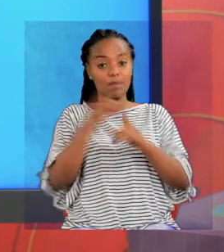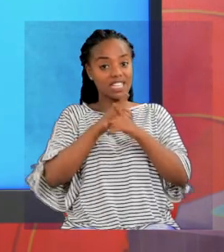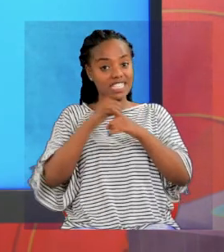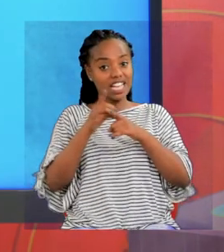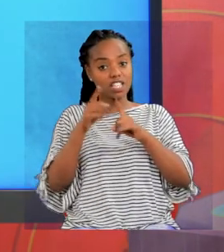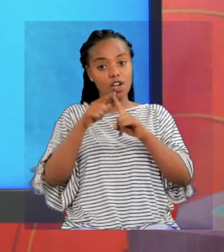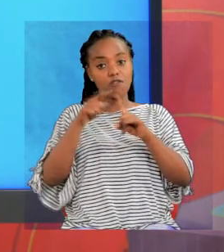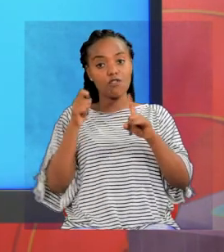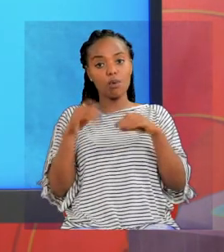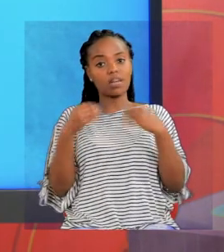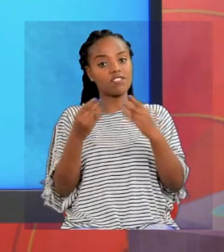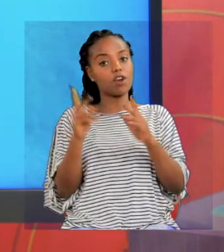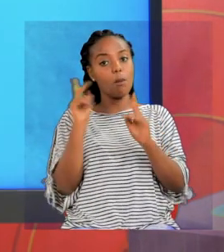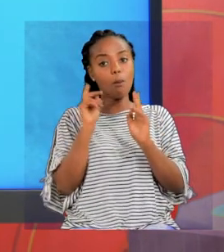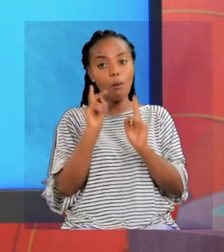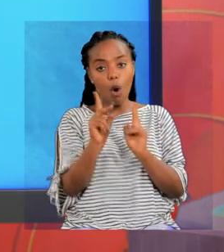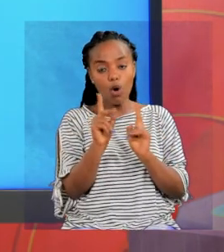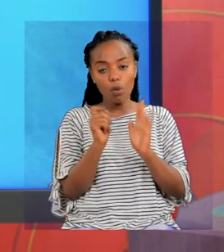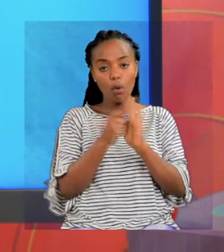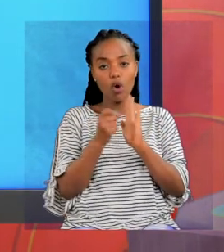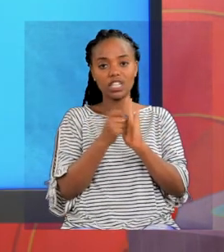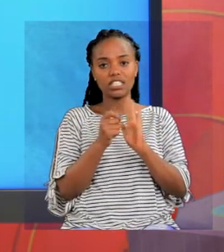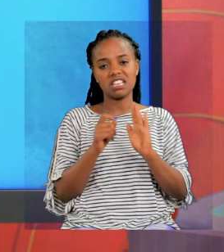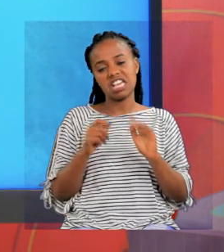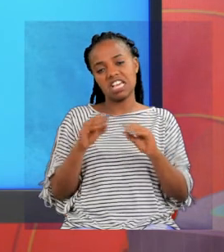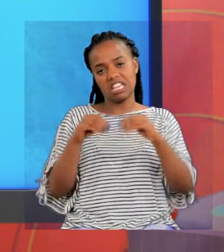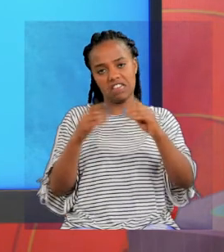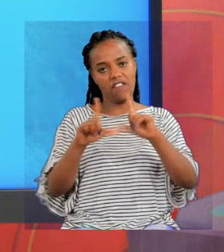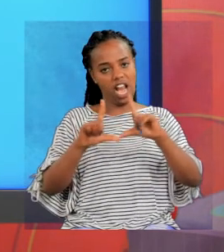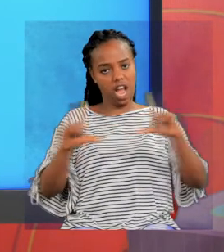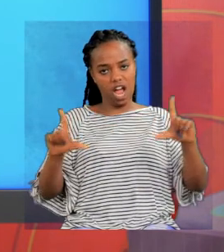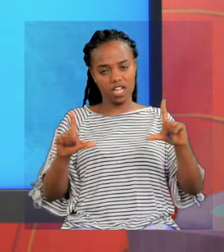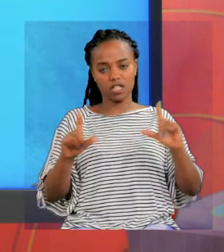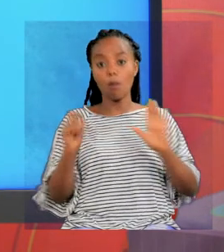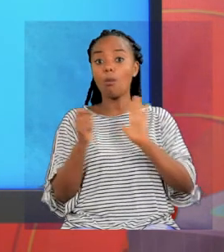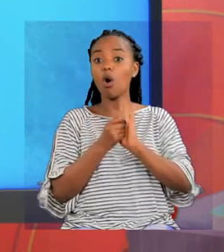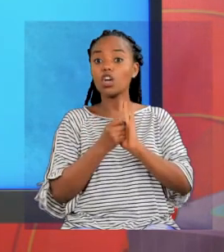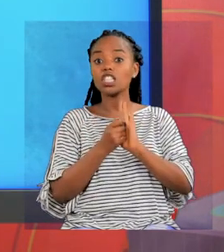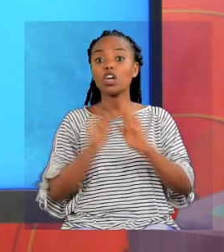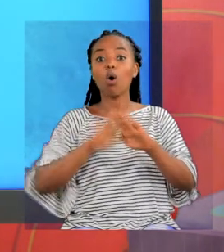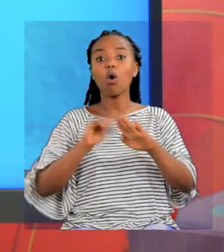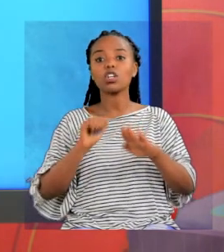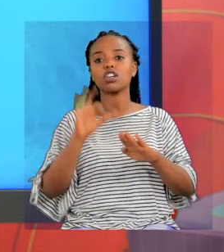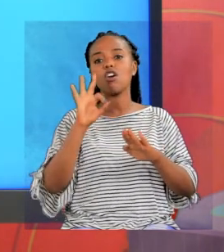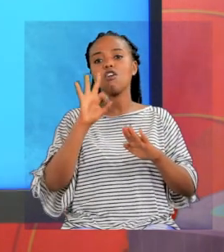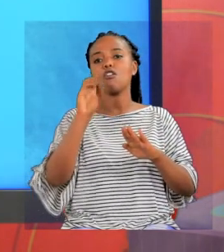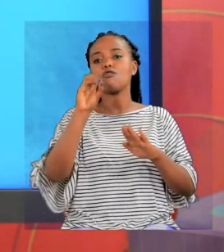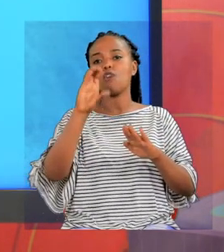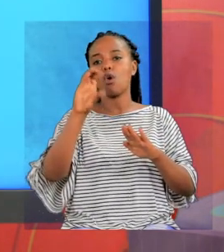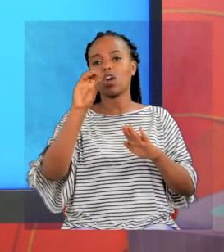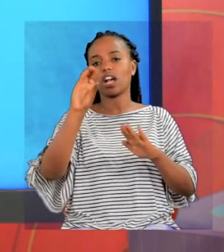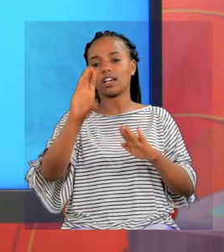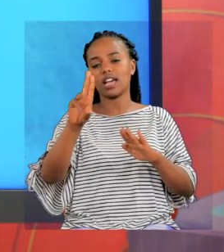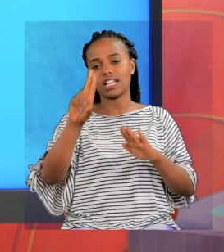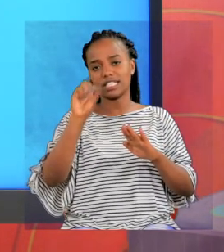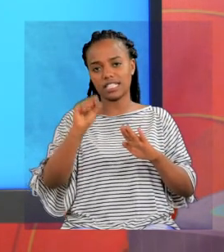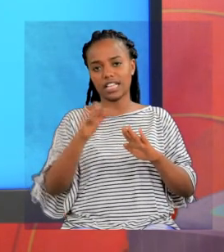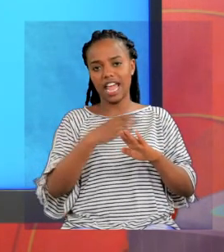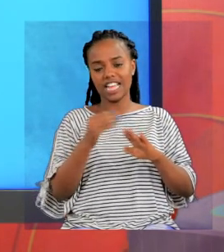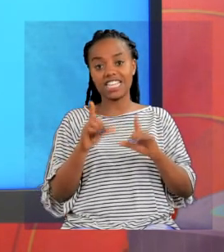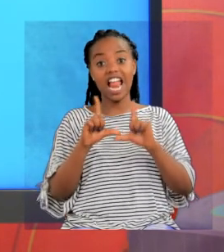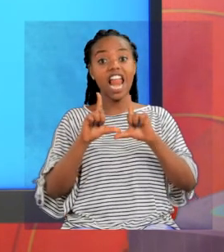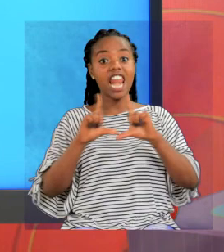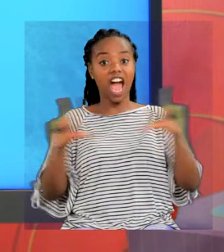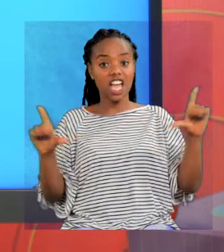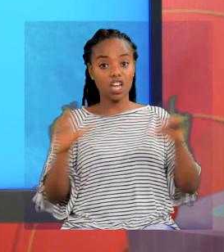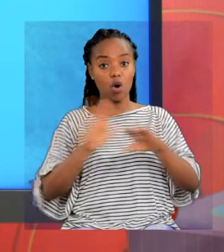a given point and a given line. The point is called focus and the line is called the